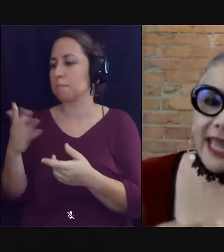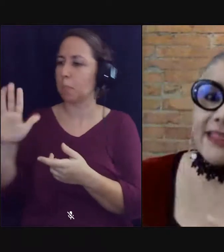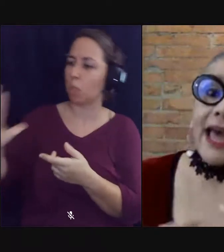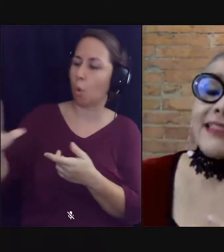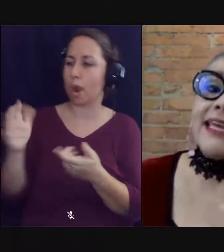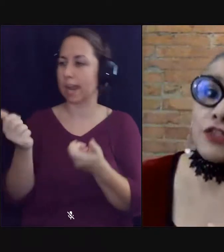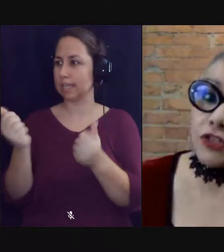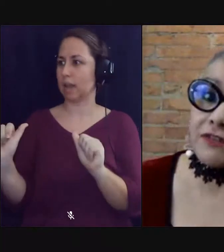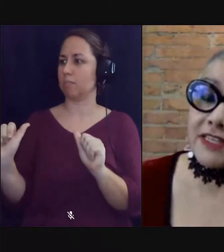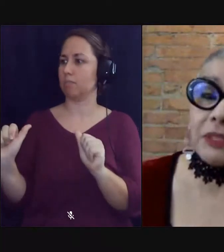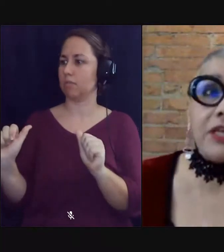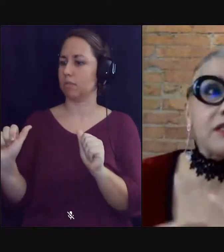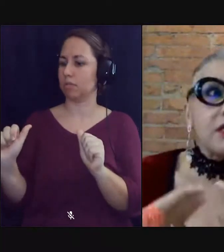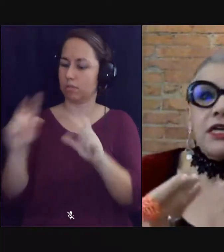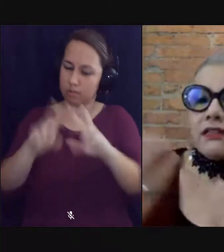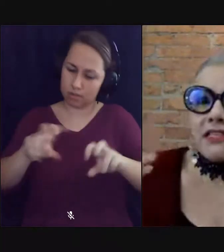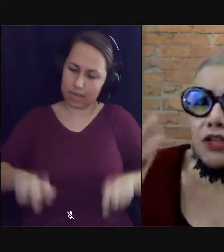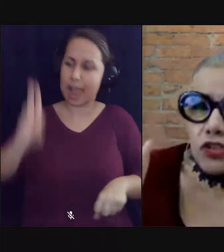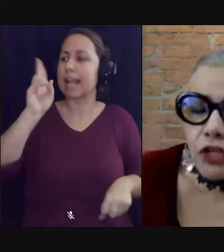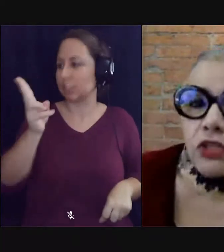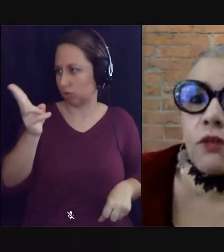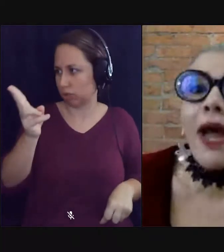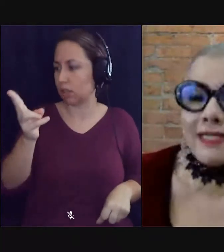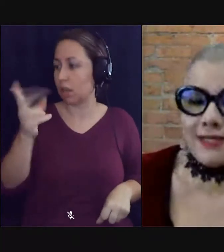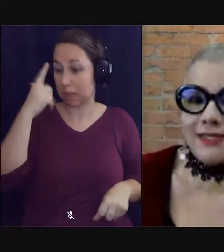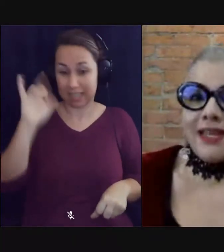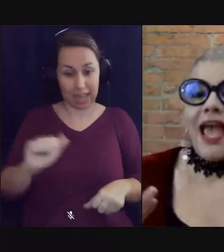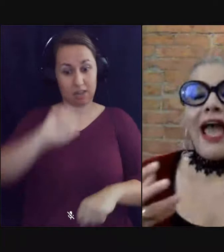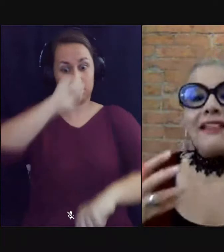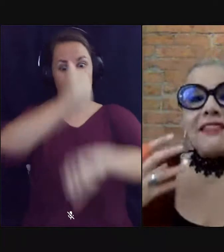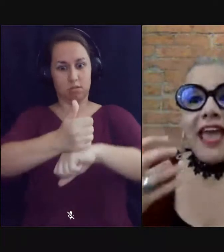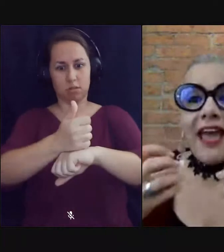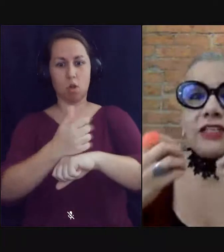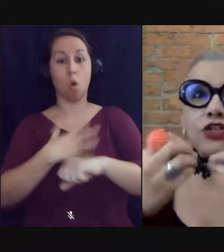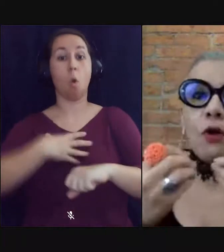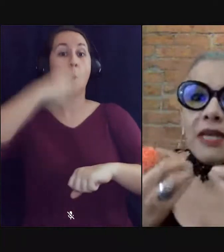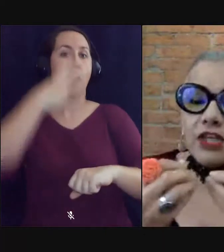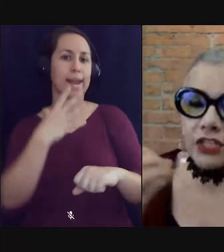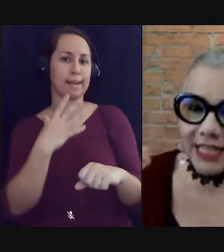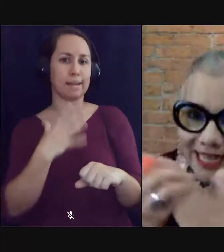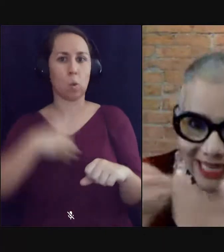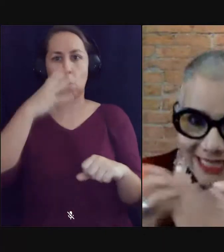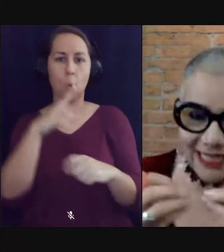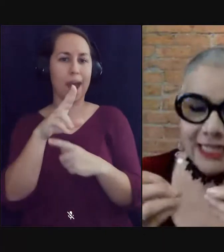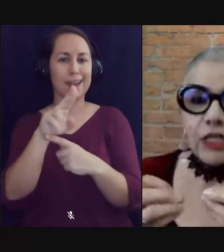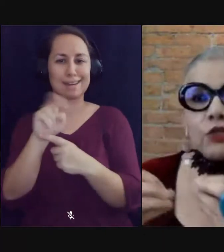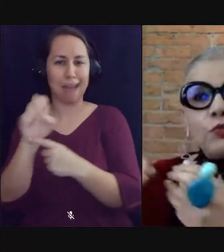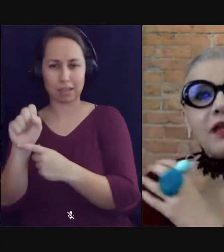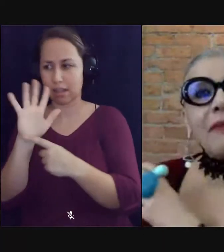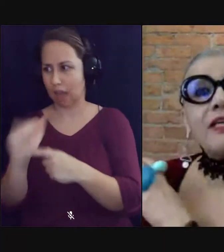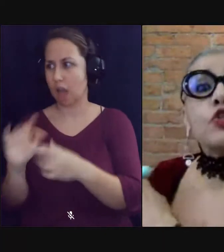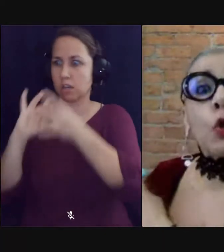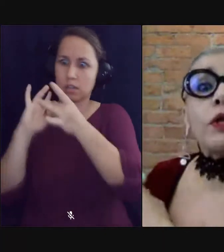attempt to get at the history of this, because this construction of whiteness and their determination to connect it